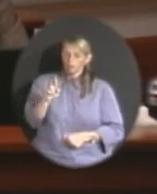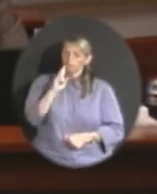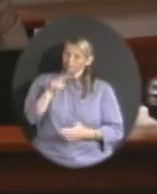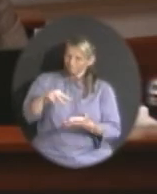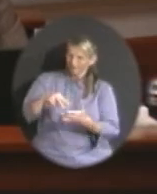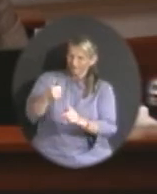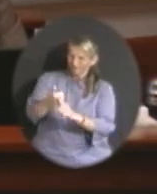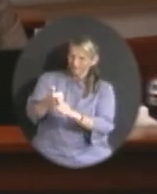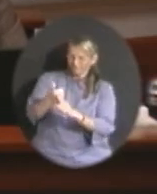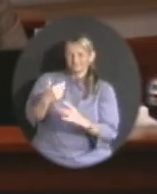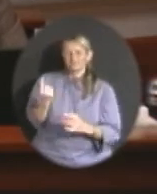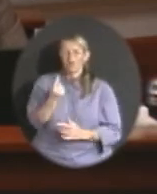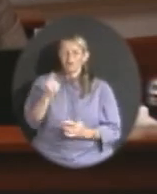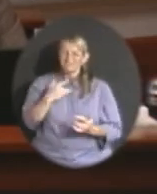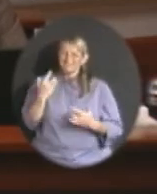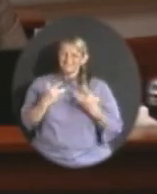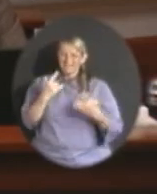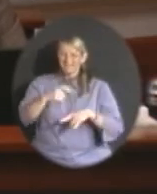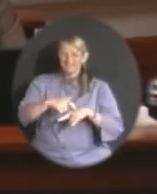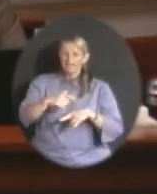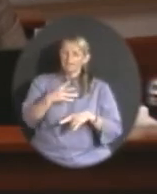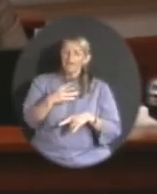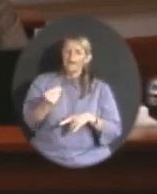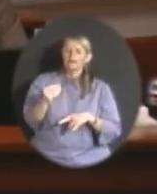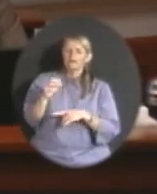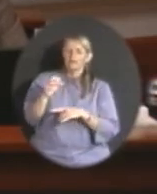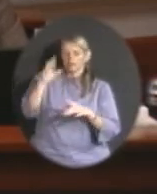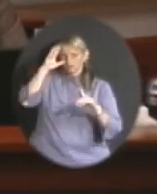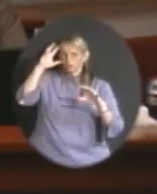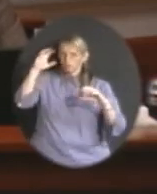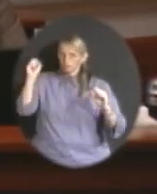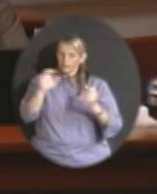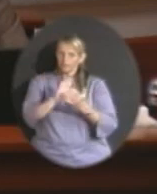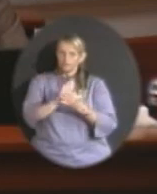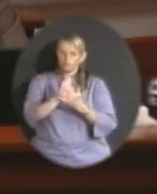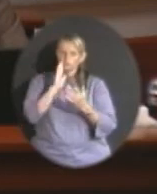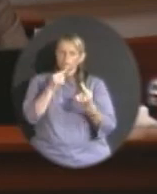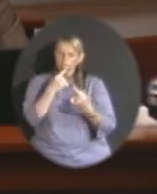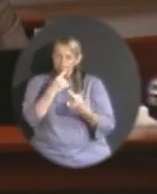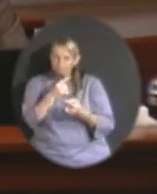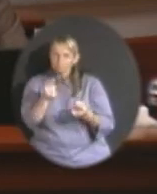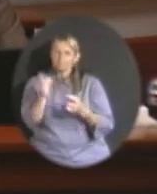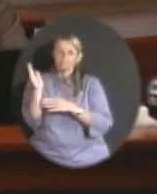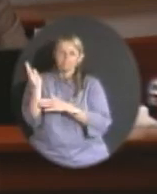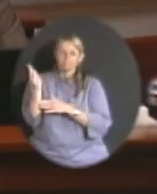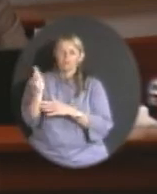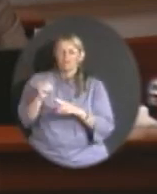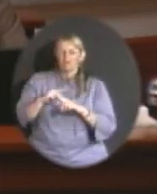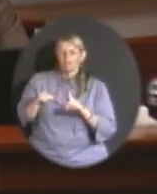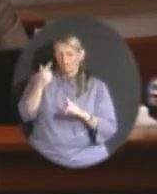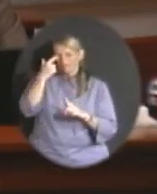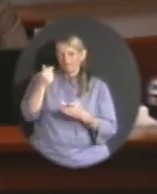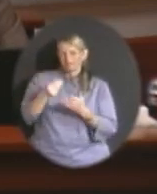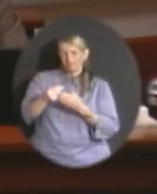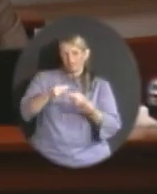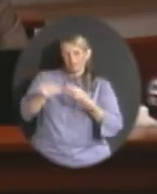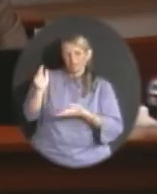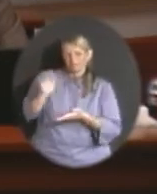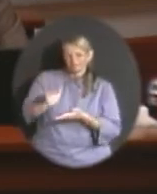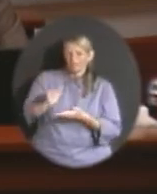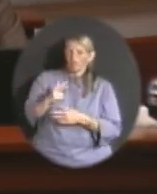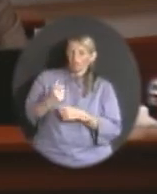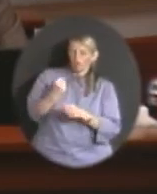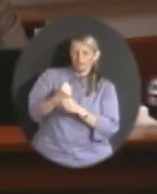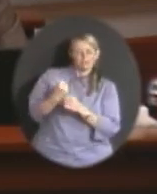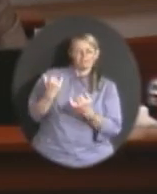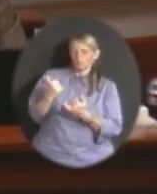was always an exciting time, and then a short message from the superintendent. But due to budget reductions, this will be the third year we've not done that. I'm fortunate